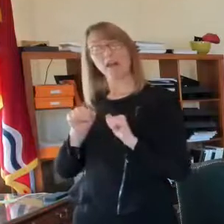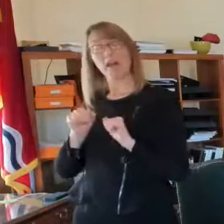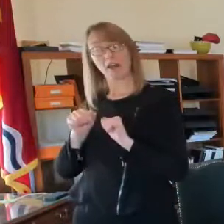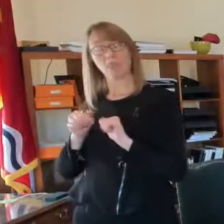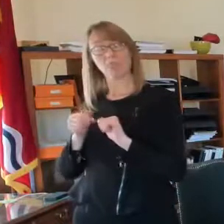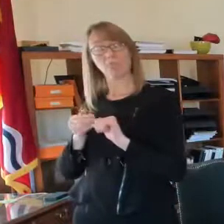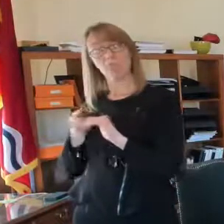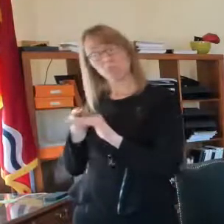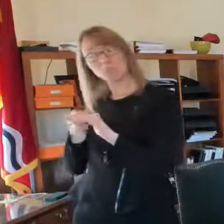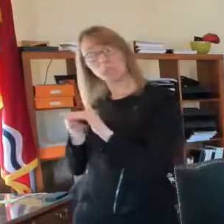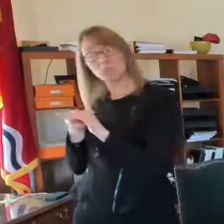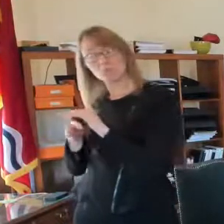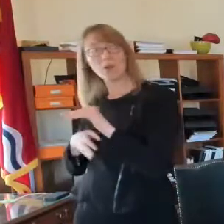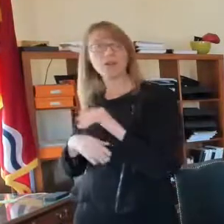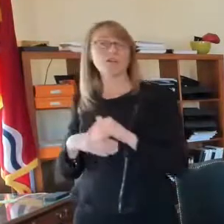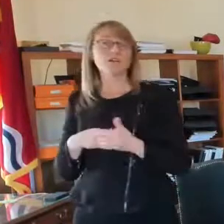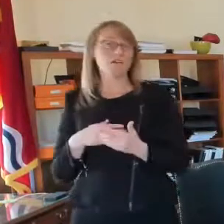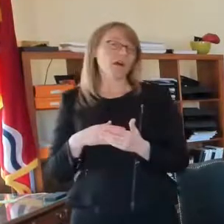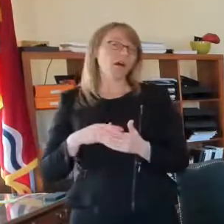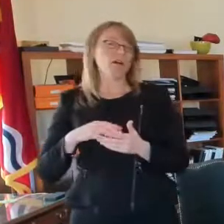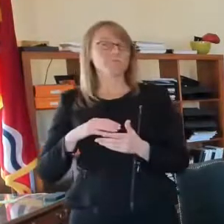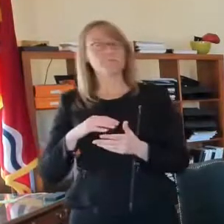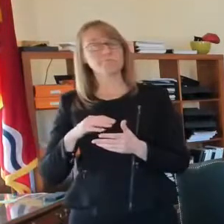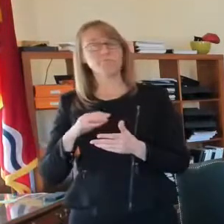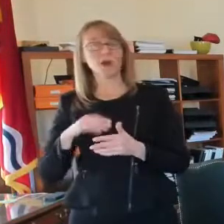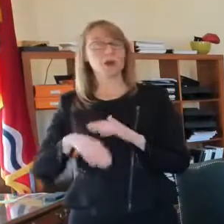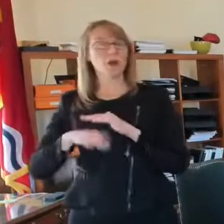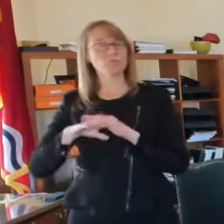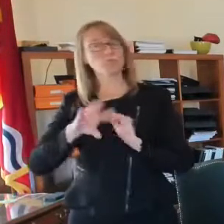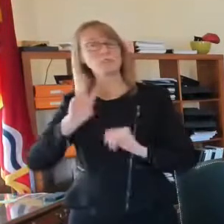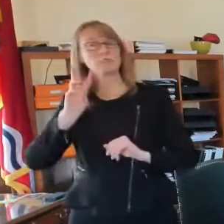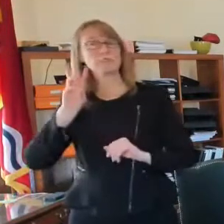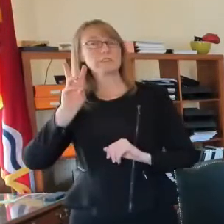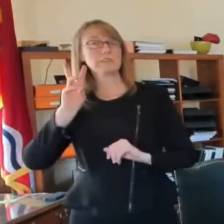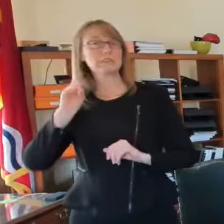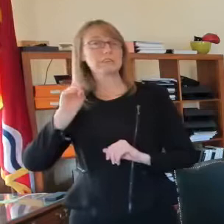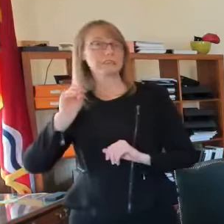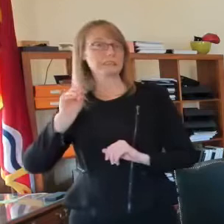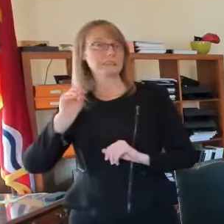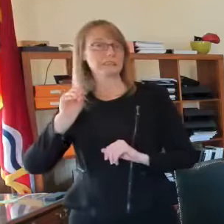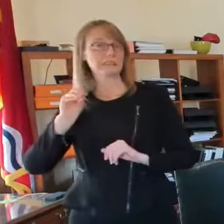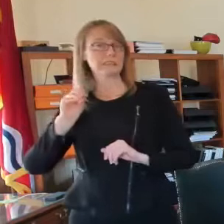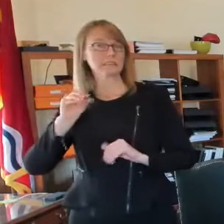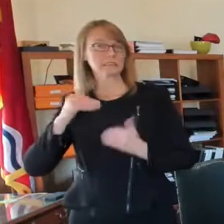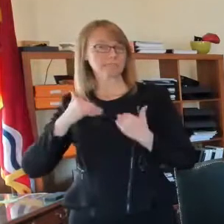on any day. We have a lot of people always in our morgue.